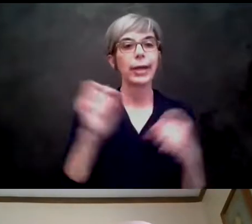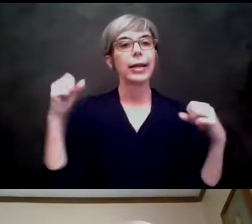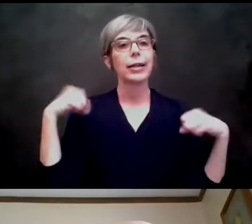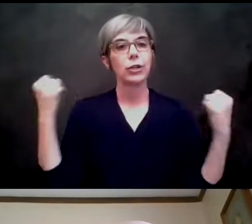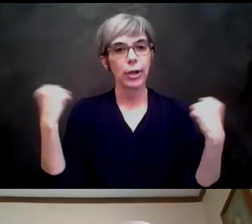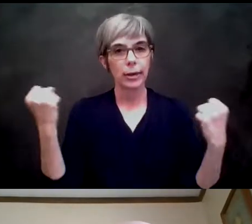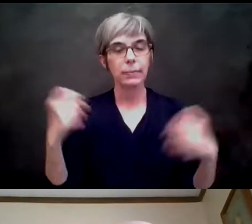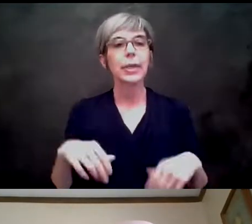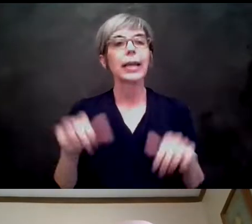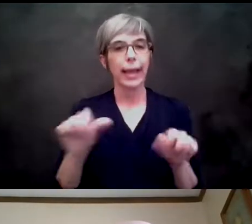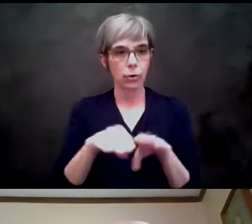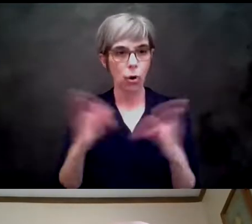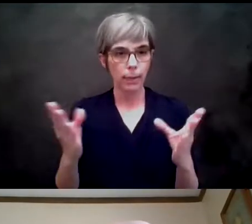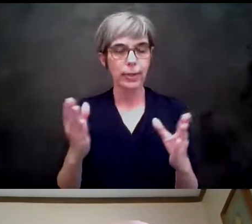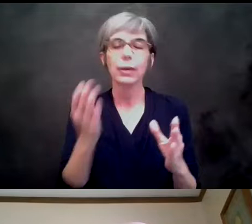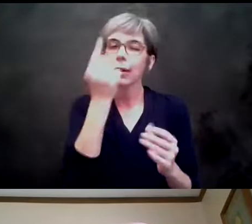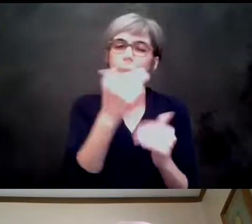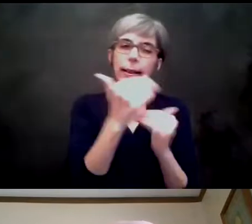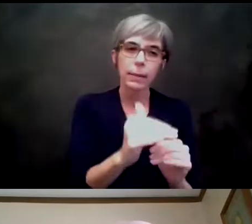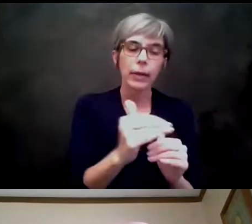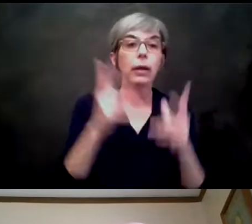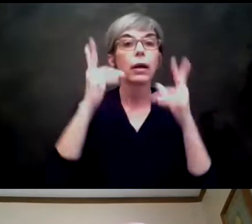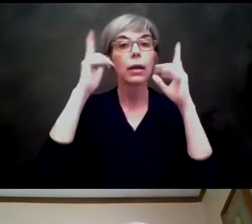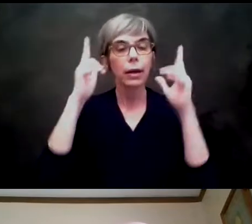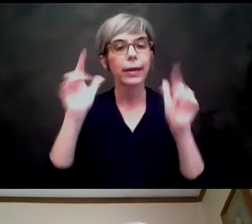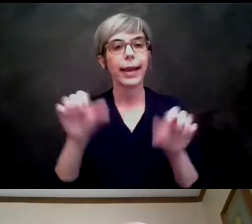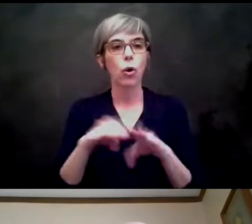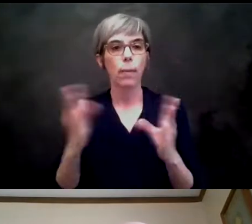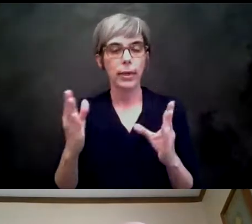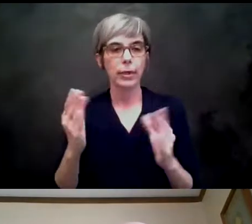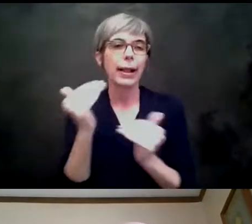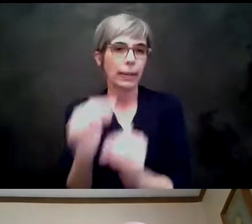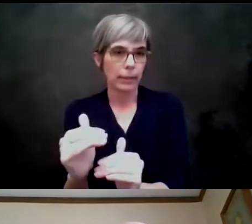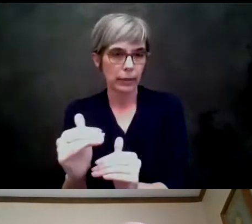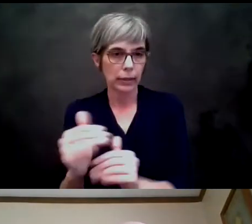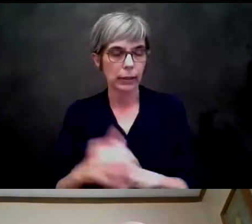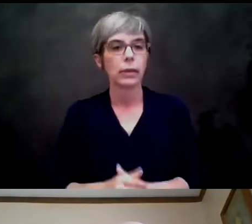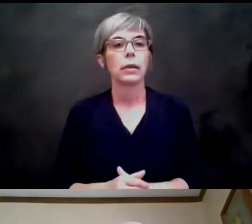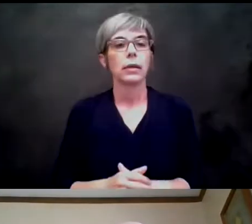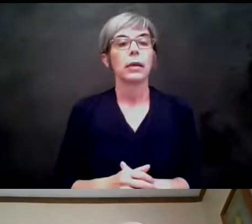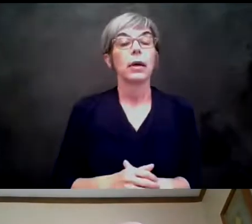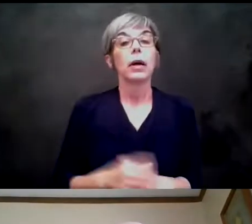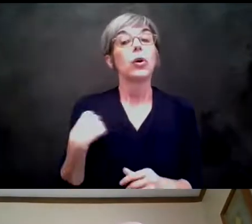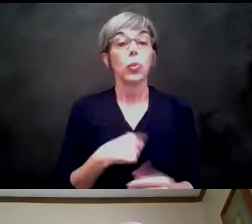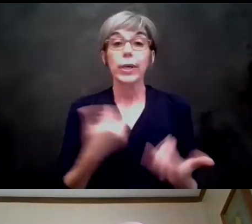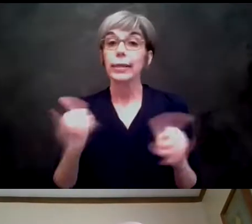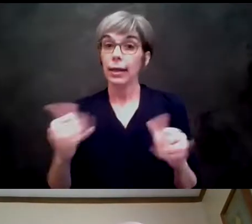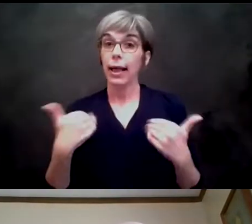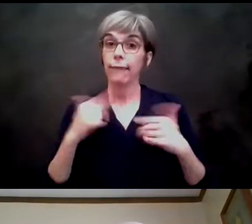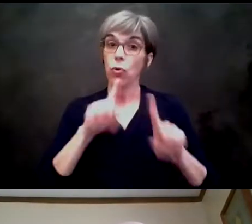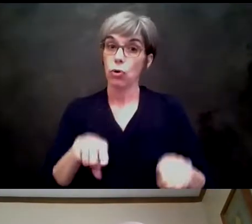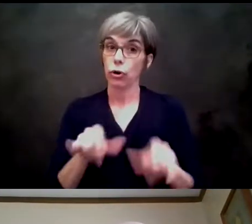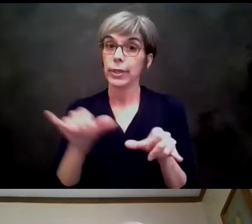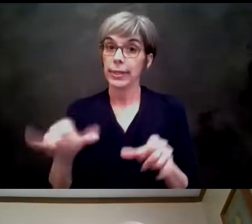can open with some restrictions. Illinoisans are reminded that we are still under the governor's stay-at-home order until at least May